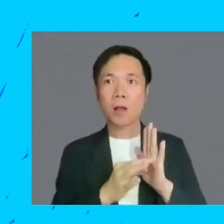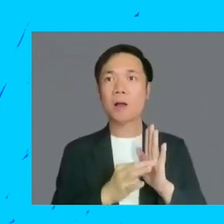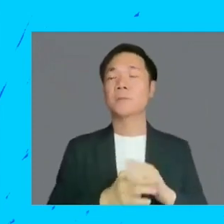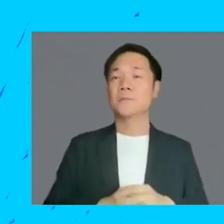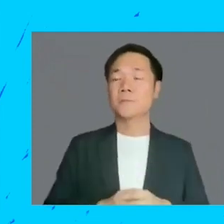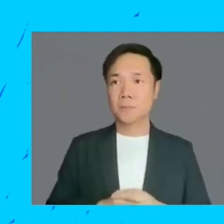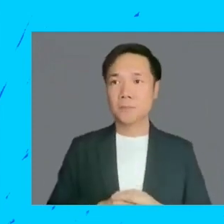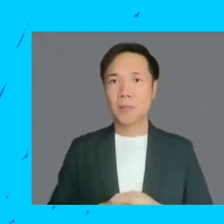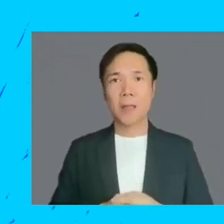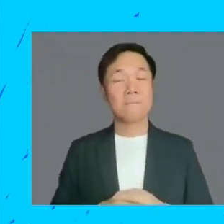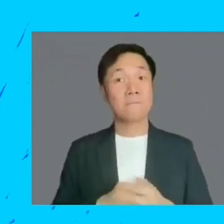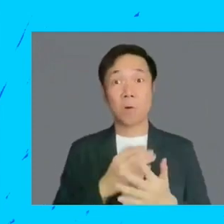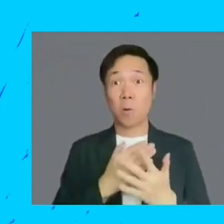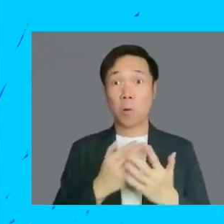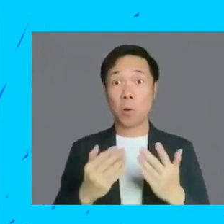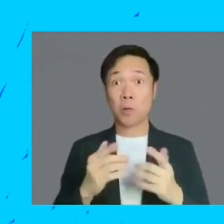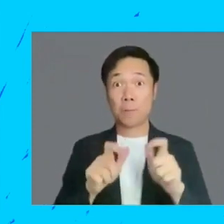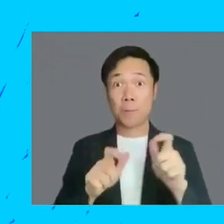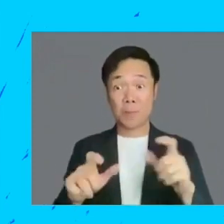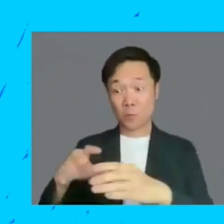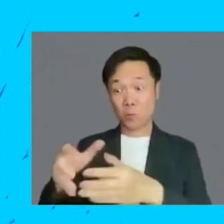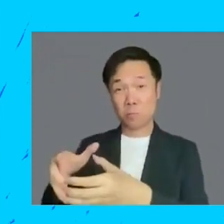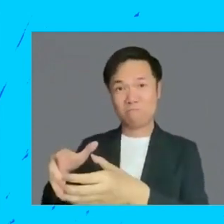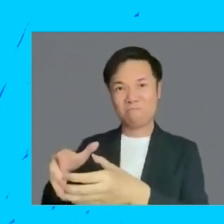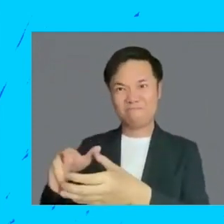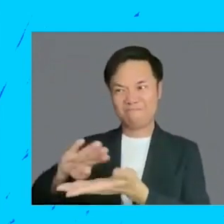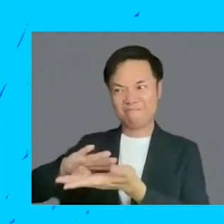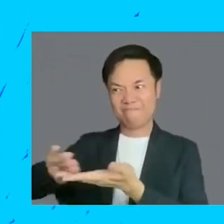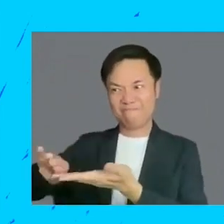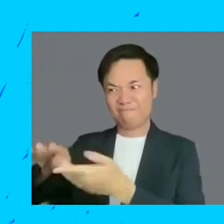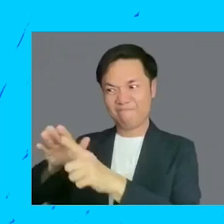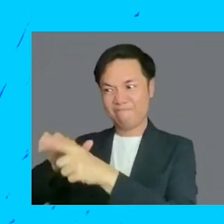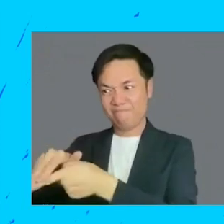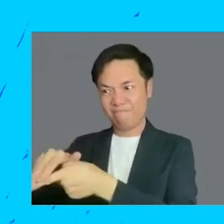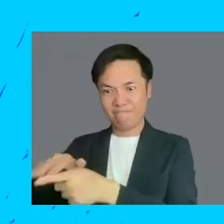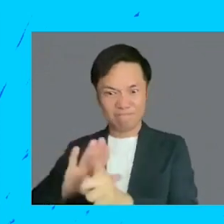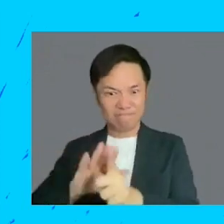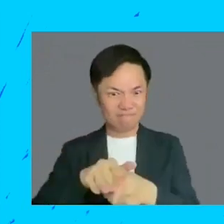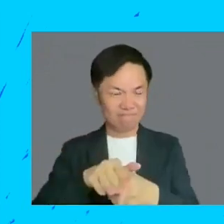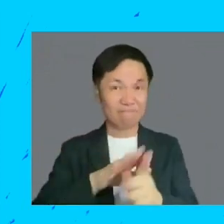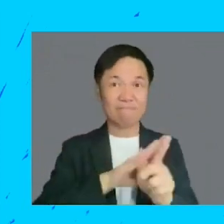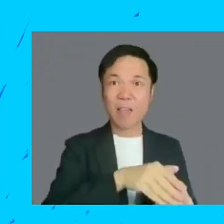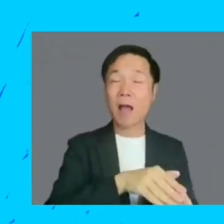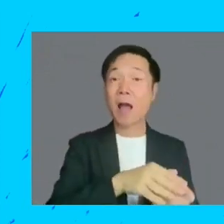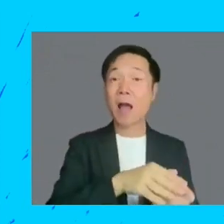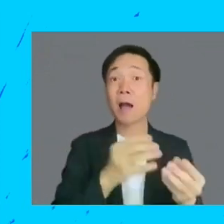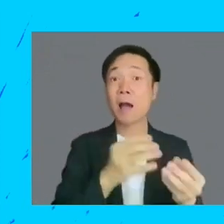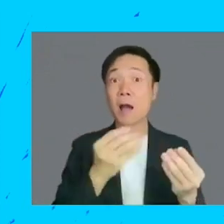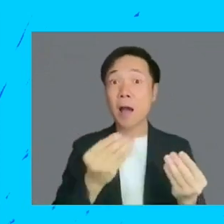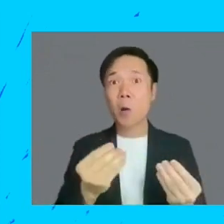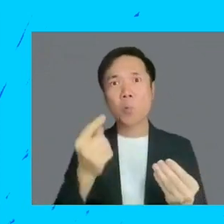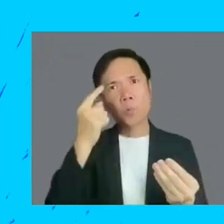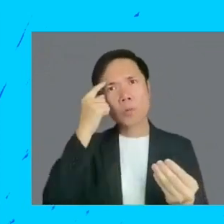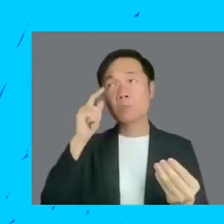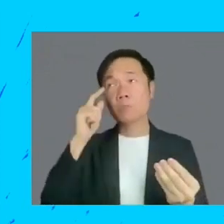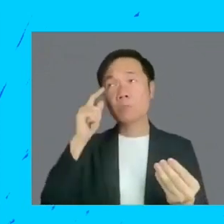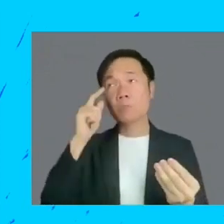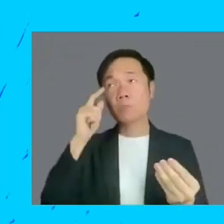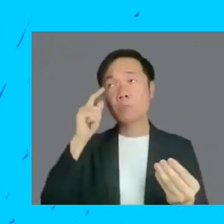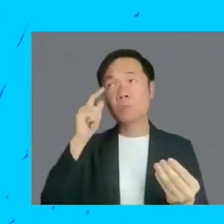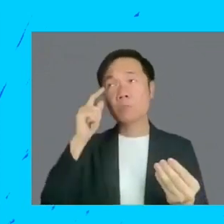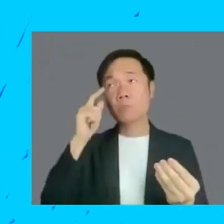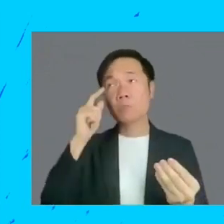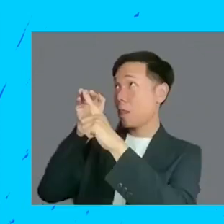outcomes for marginalized communities. How then can we create a more conducive policy environment for